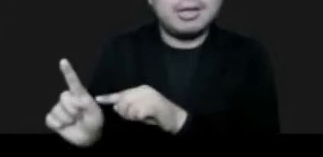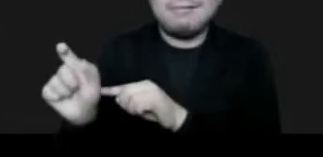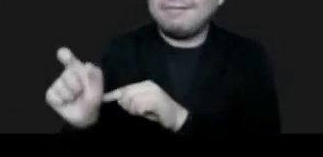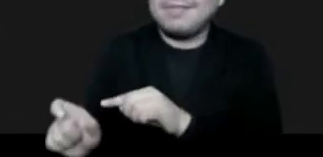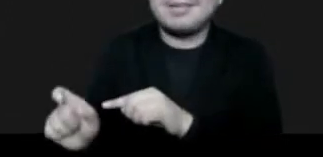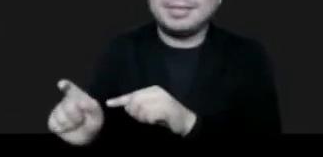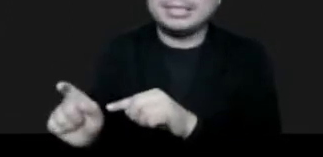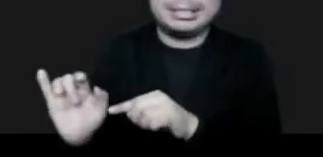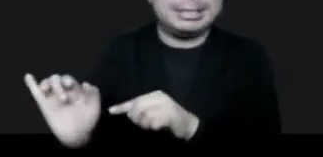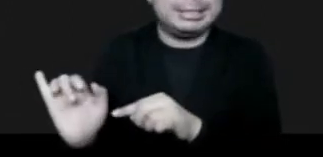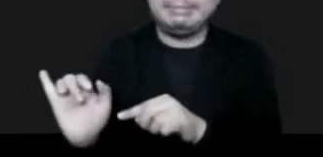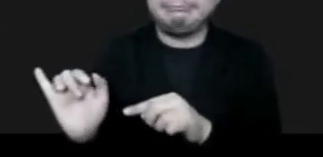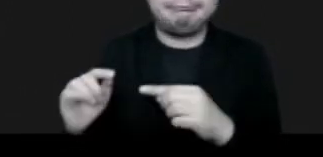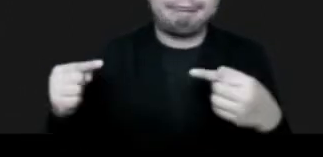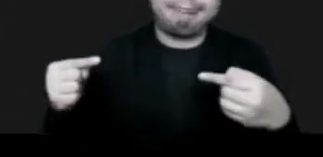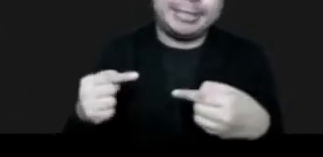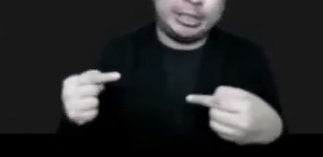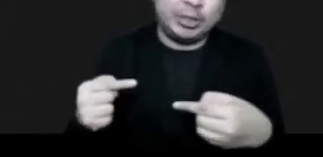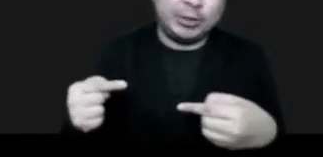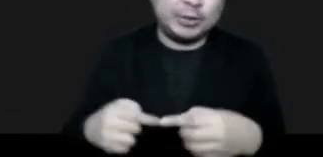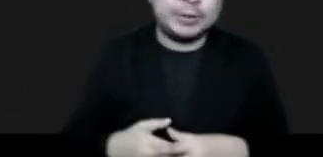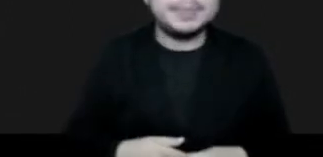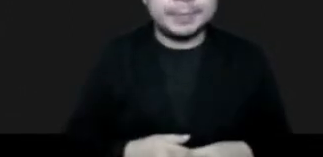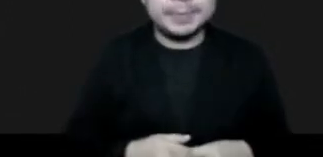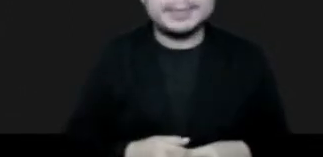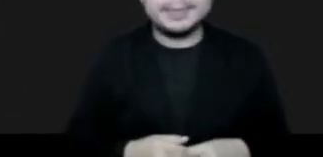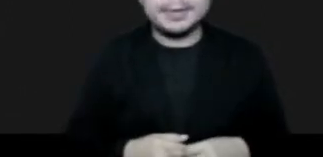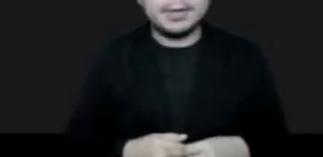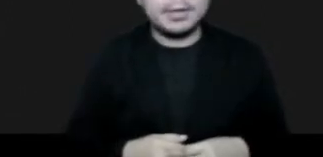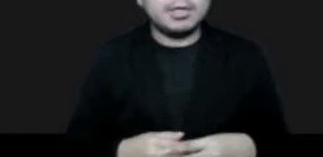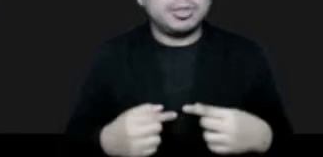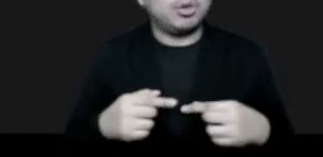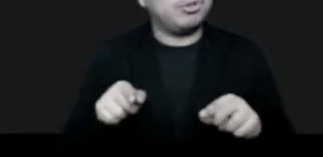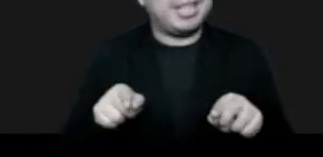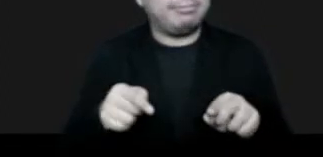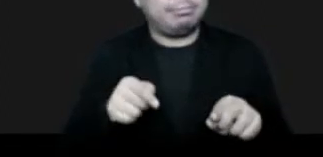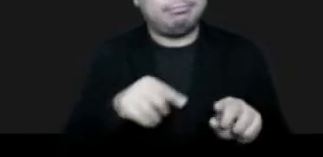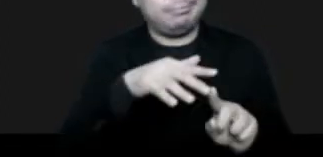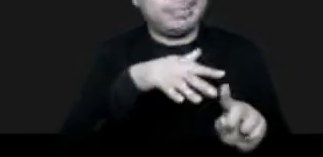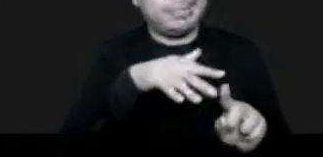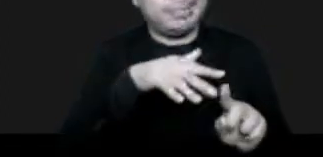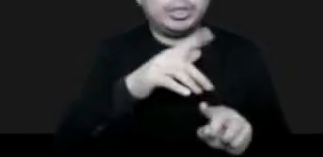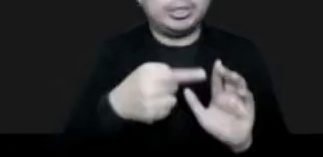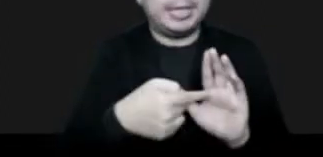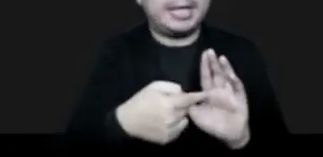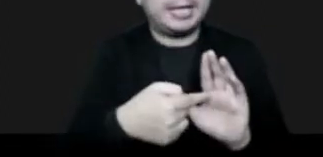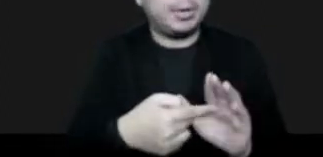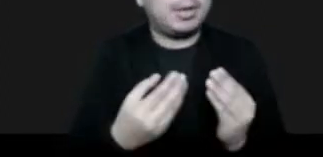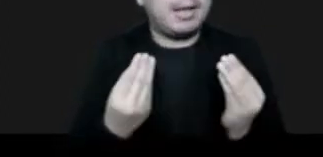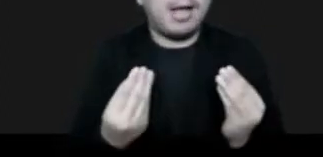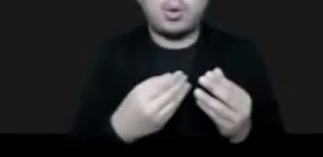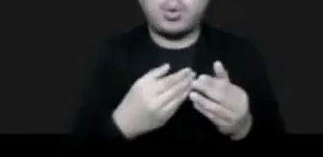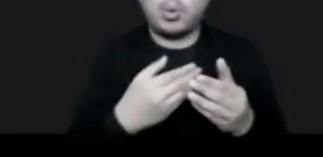seriously injured. And I'm giving these as examples of how persons with disabilities would